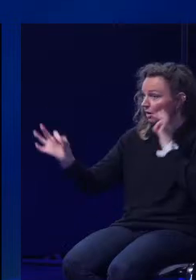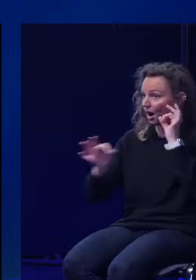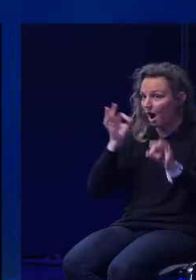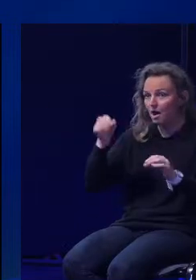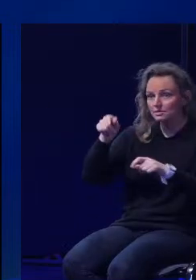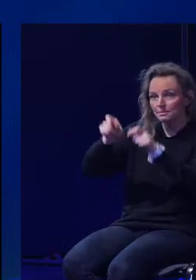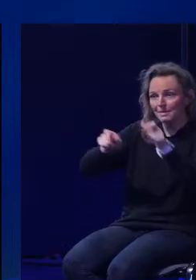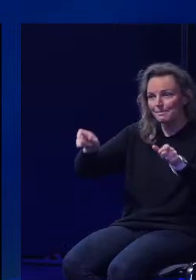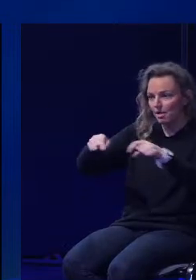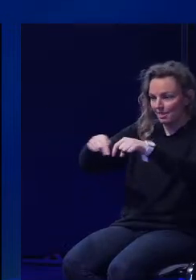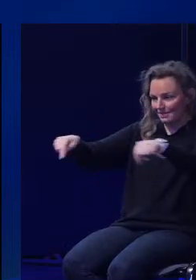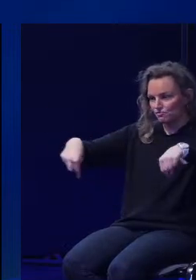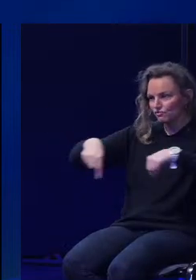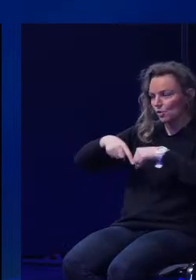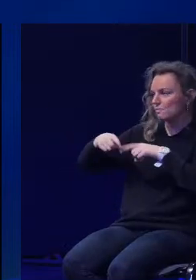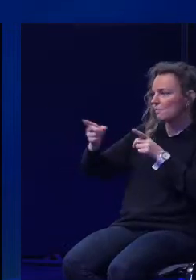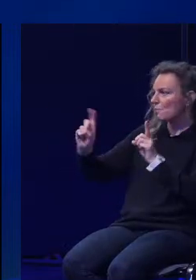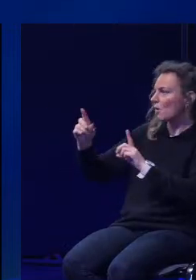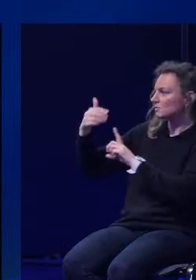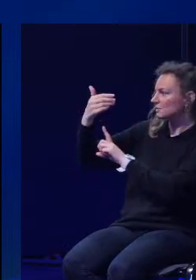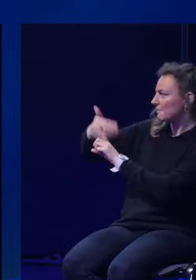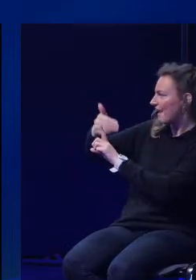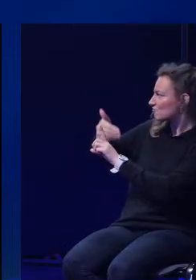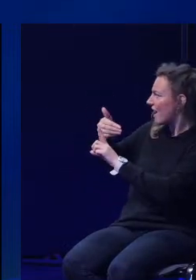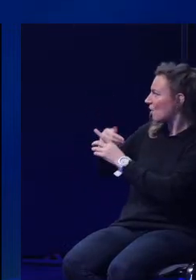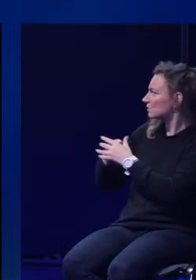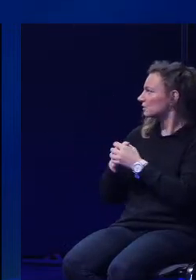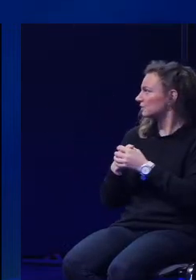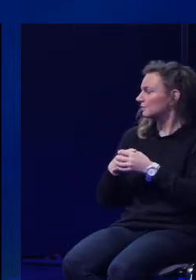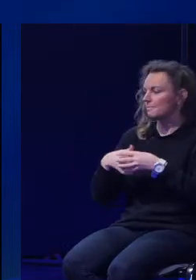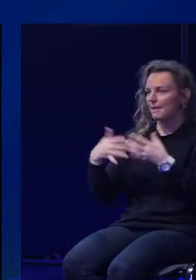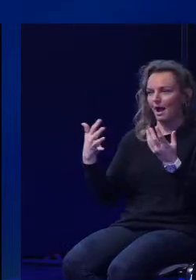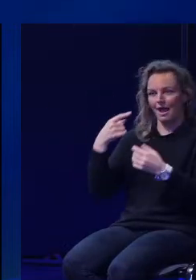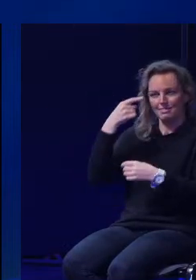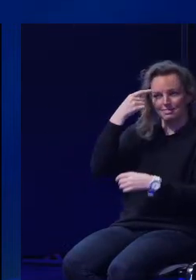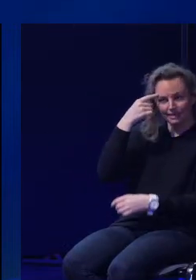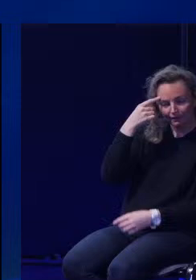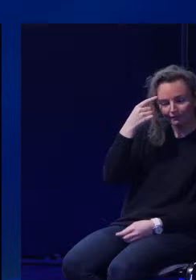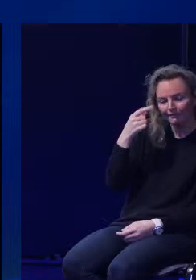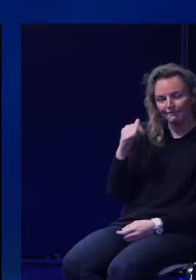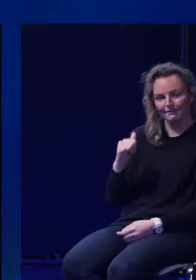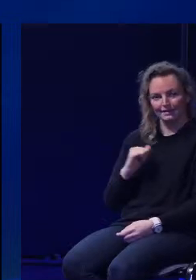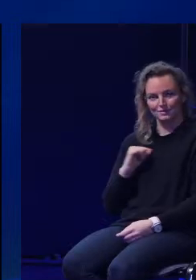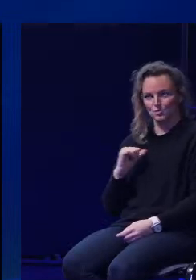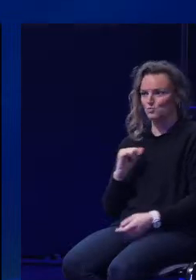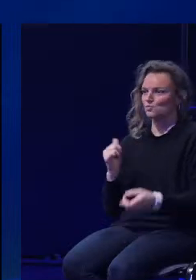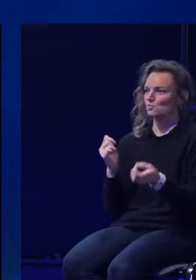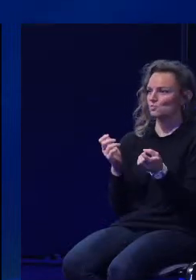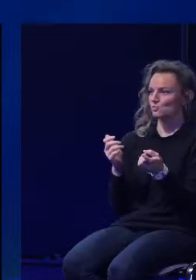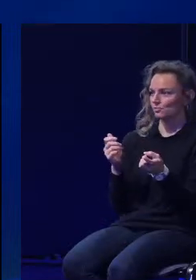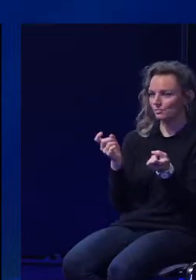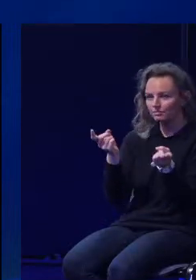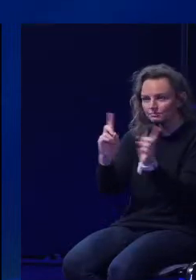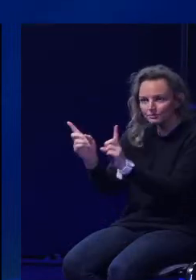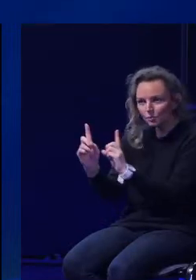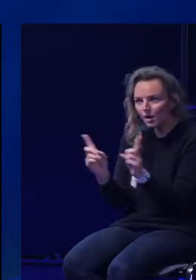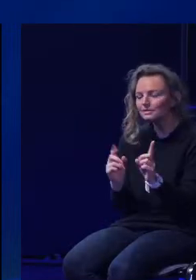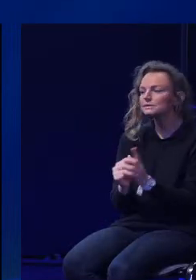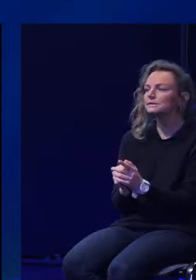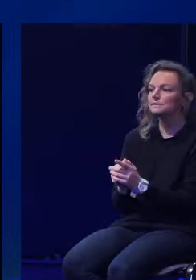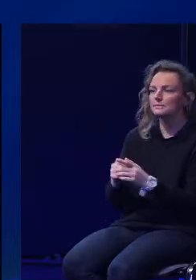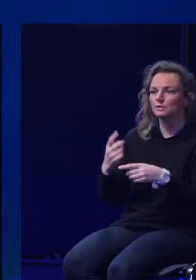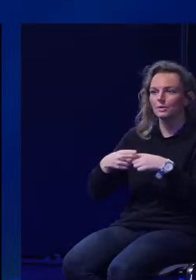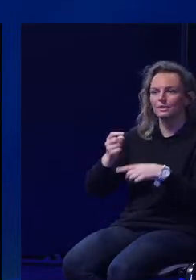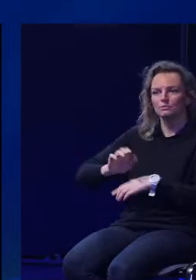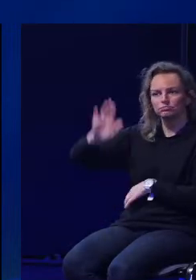their background is. Now, in this particular case, I think that I have a hunch, but would you mind if I just have a quick show of hand, who here